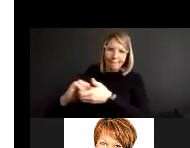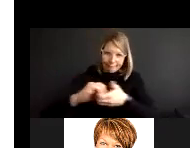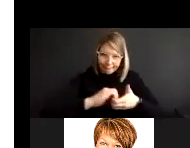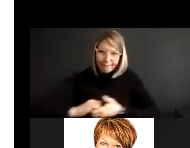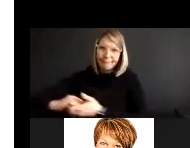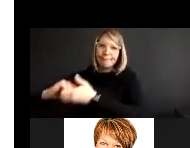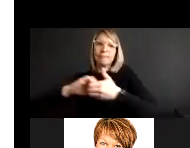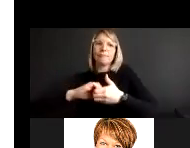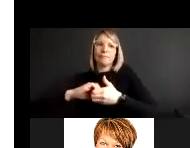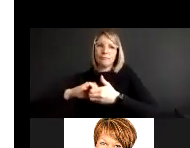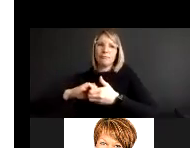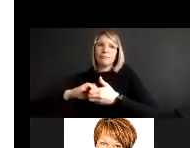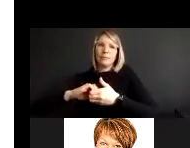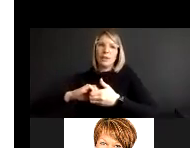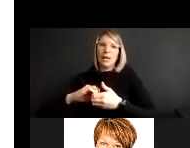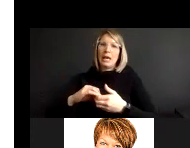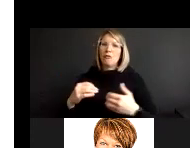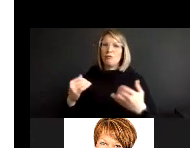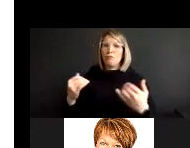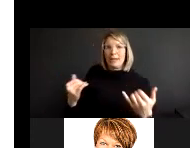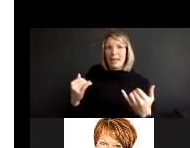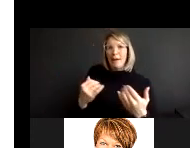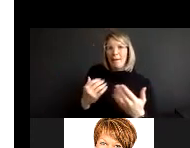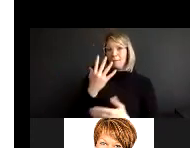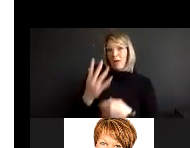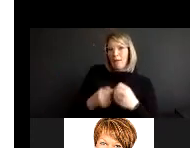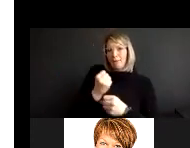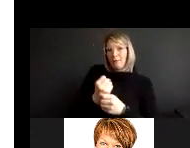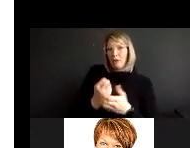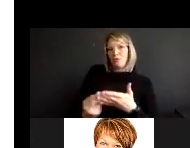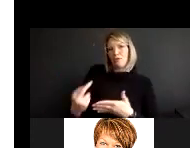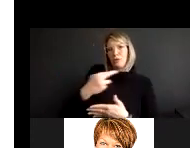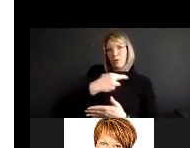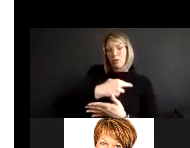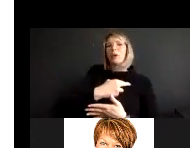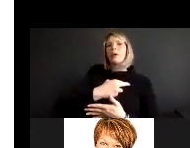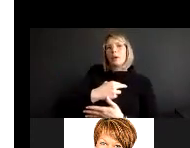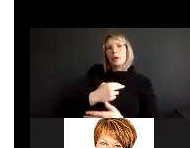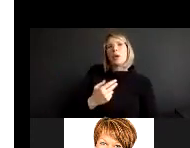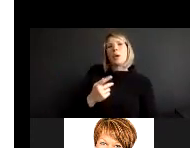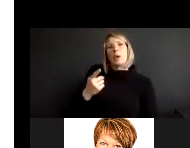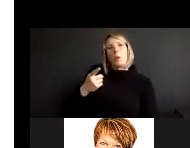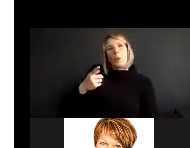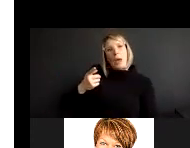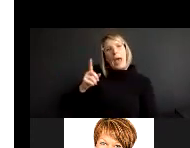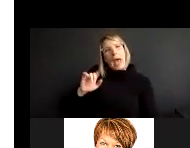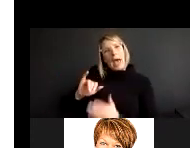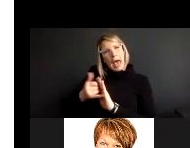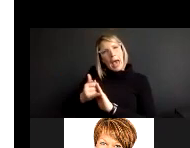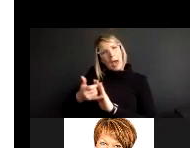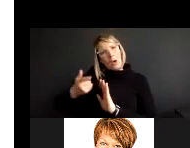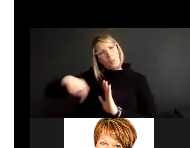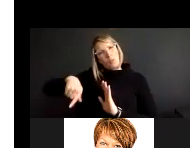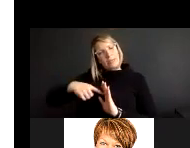huge conversation in the 5-year review. And related to this is the idea, how can we continue to support kind of the knowledge